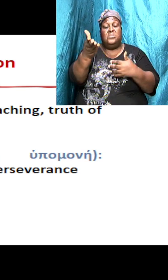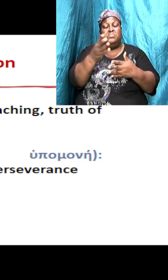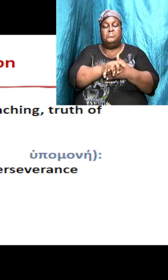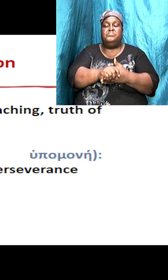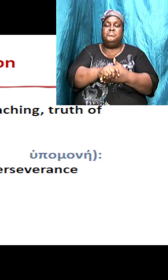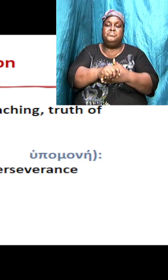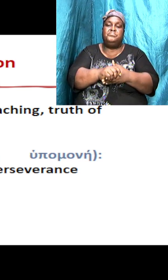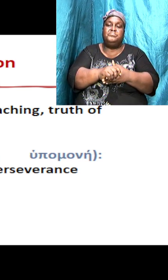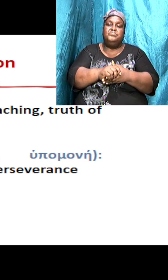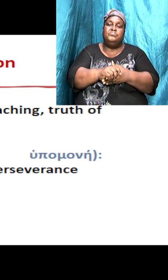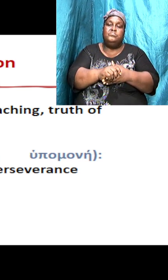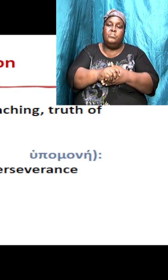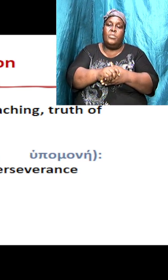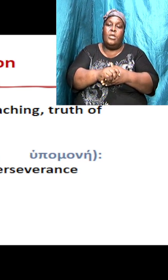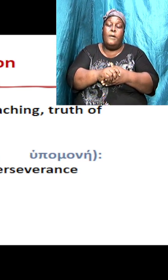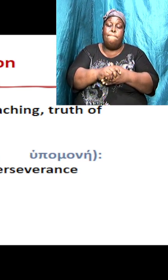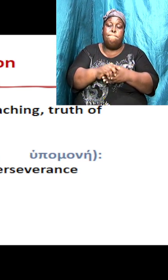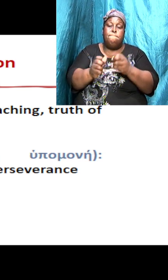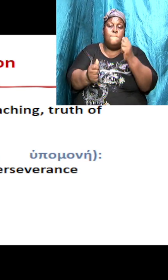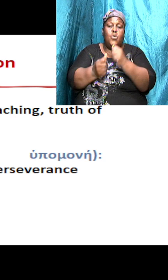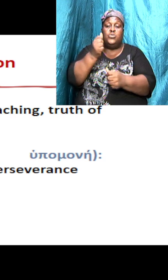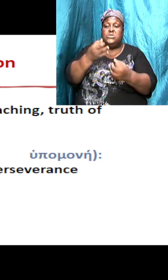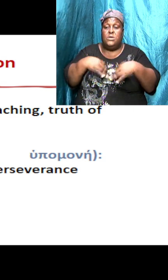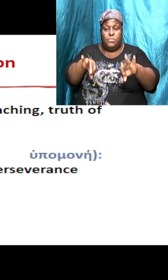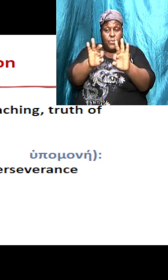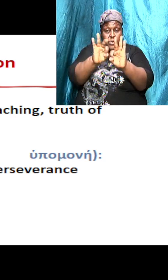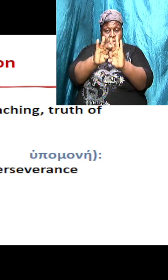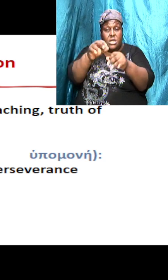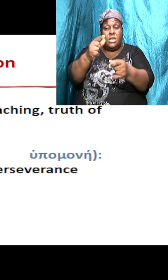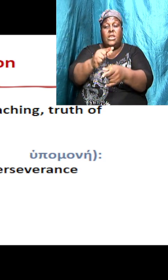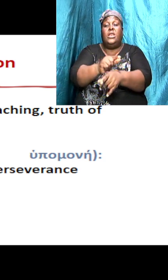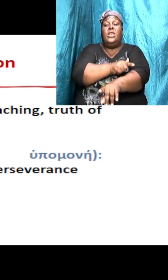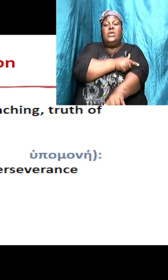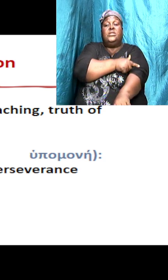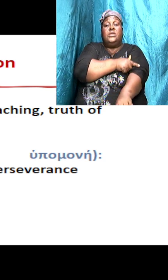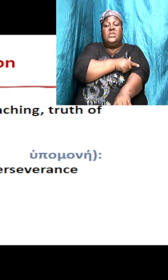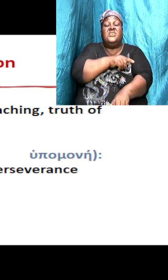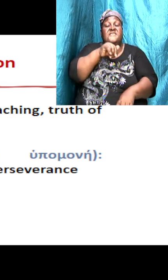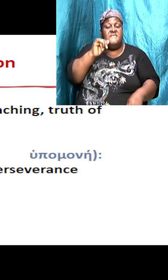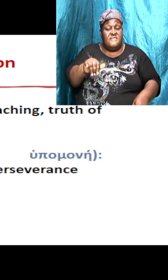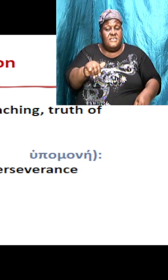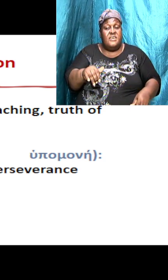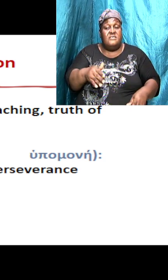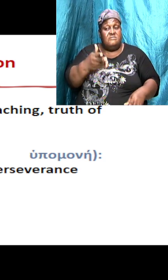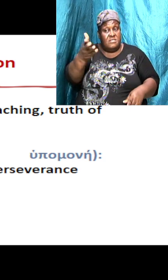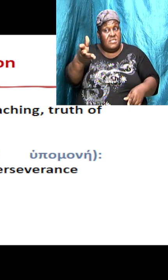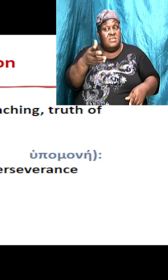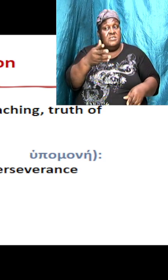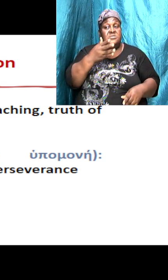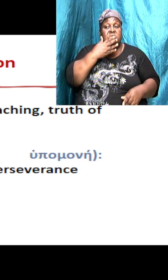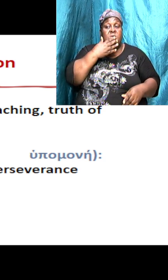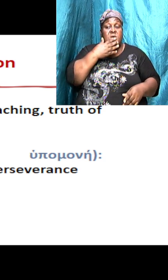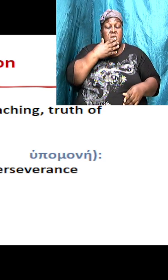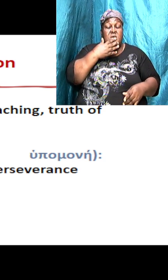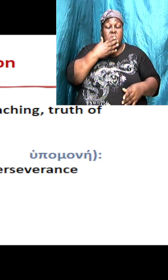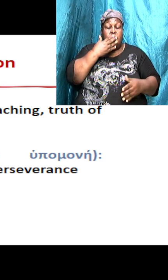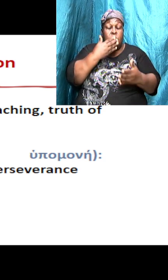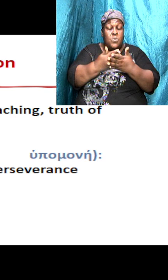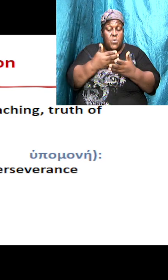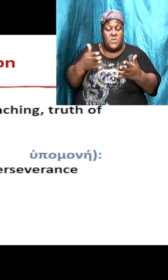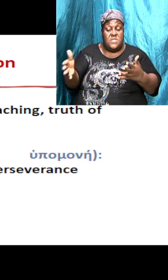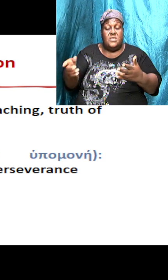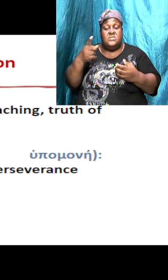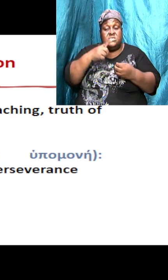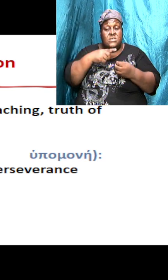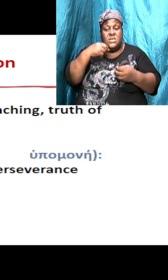I would say, the most severe letter. And yet these nice things were spoken about them.